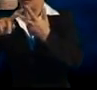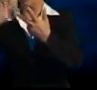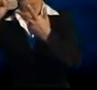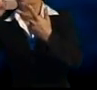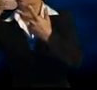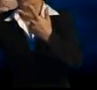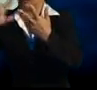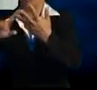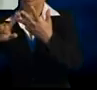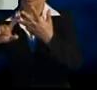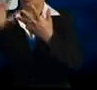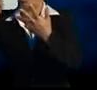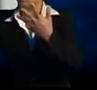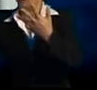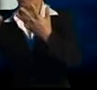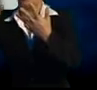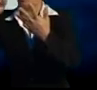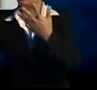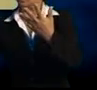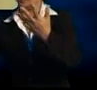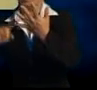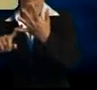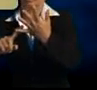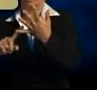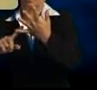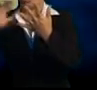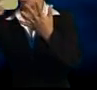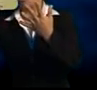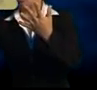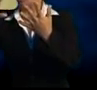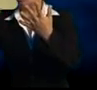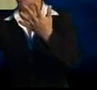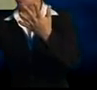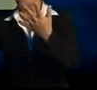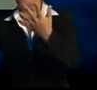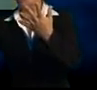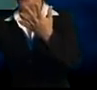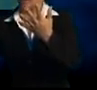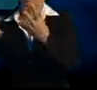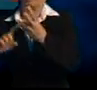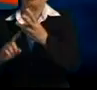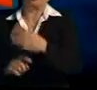sulfur, oxygen, and chlorine.